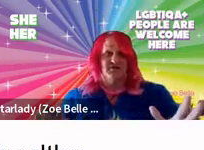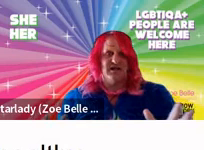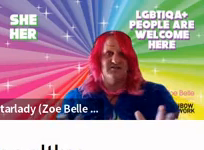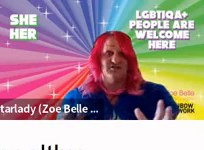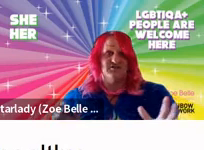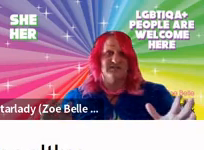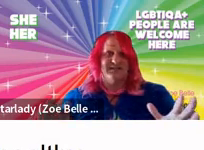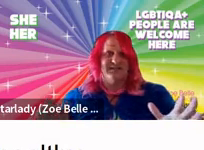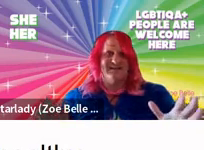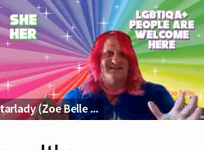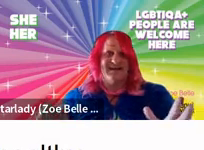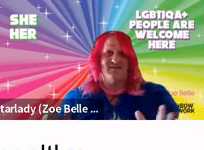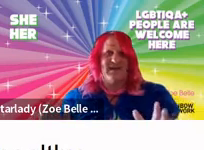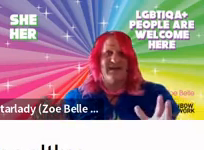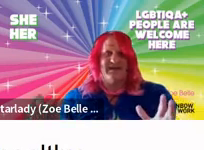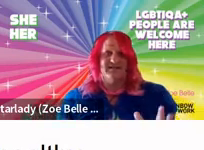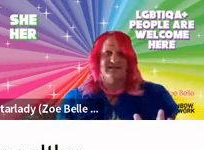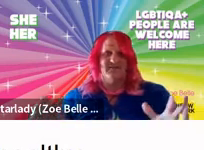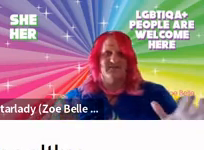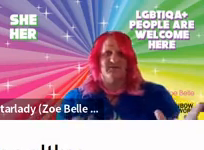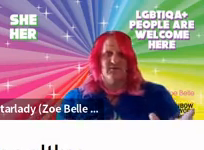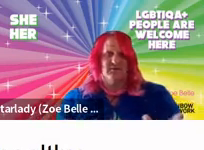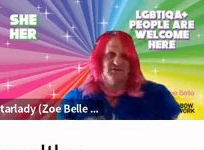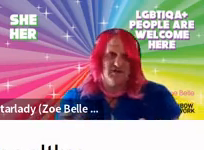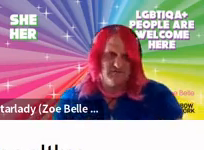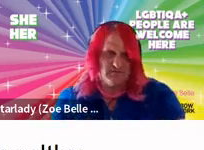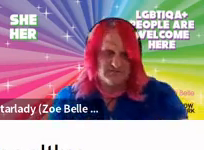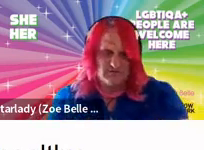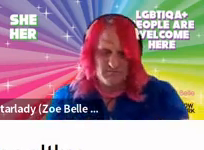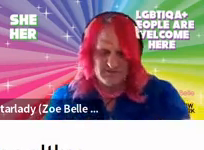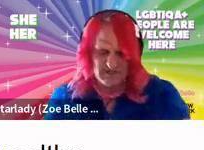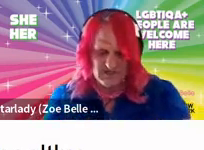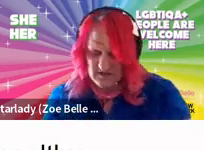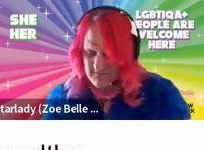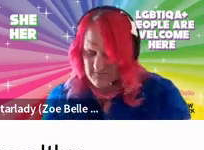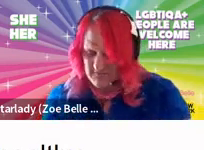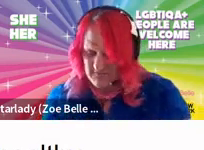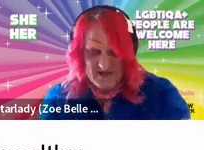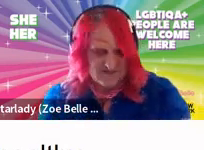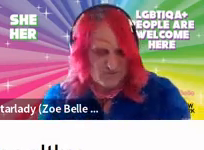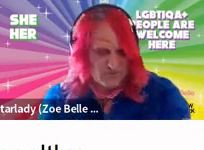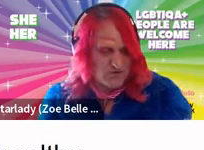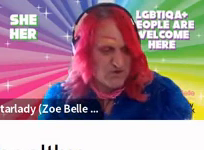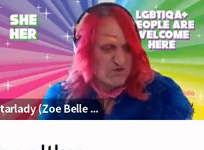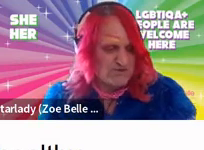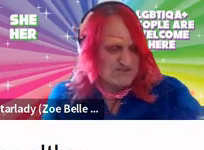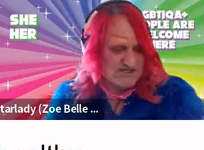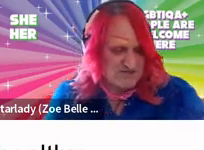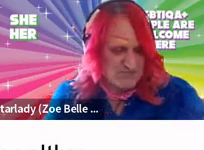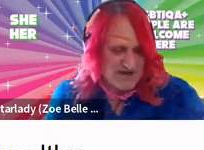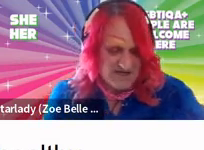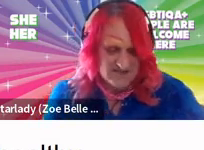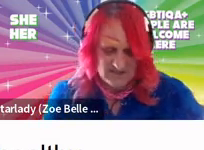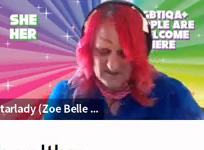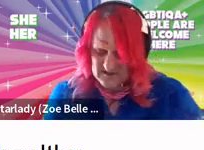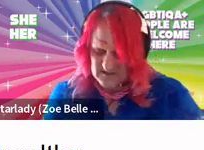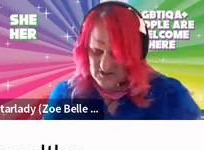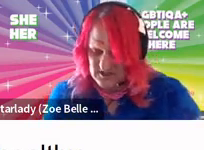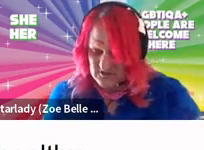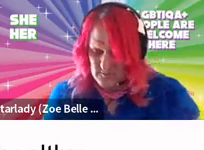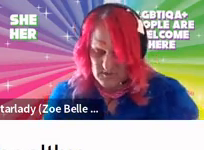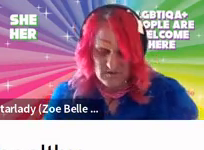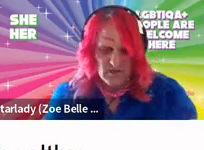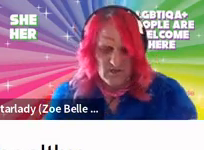and around challenges in navigating safe disclosure. So in particular for trans women who did pass